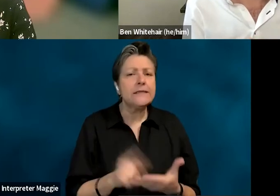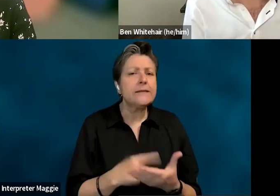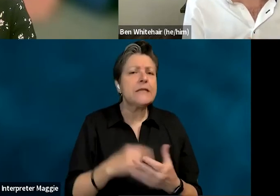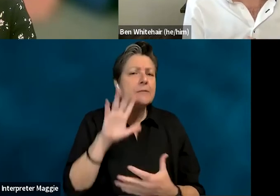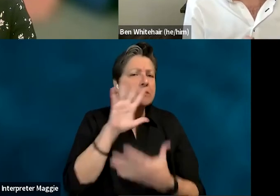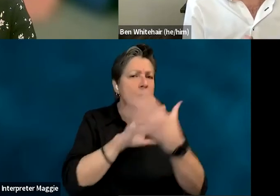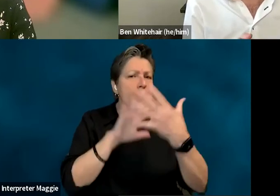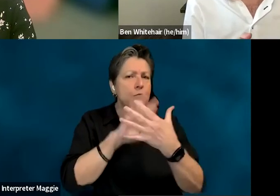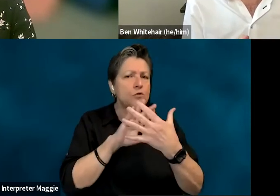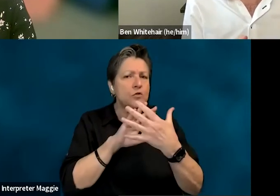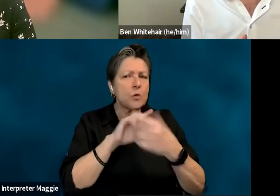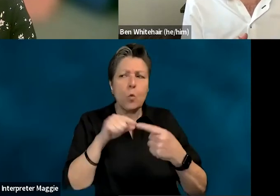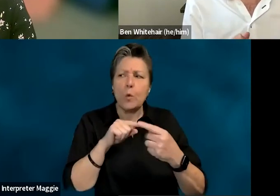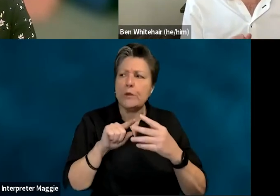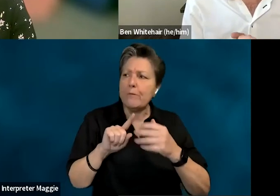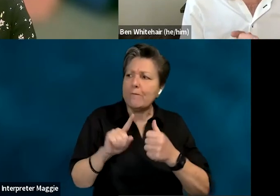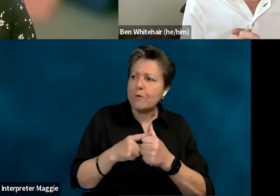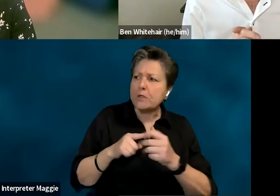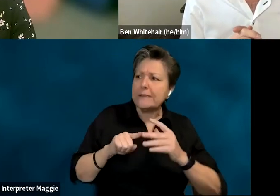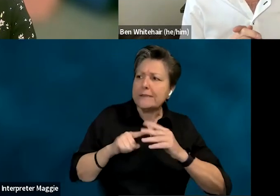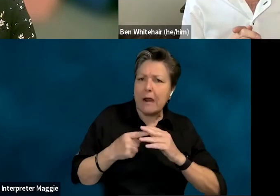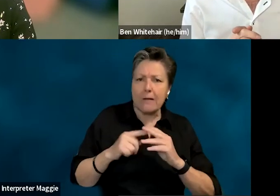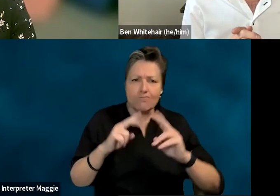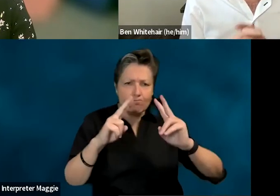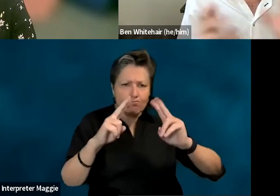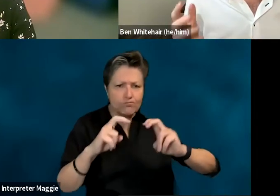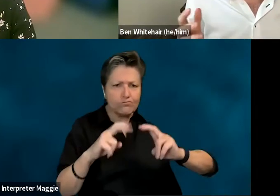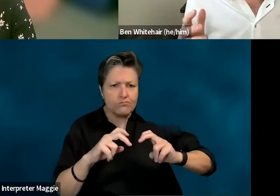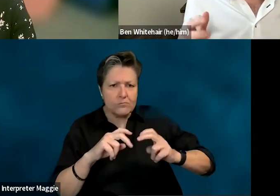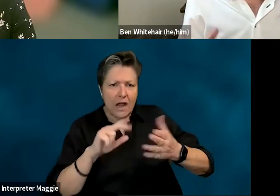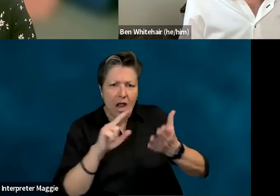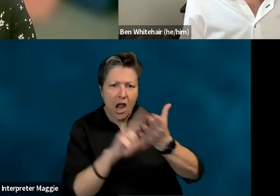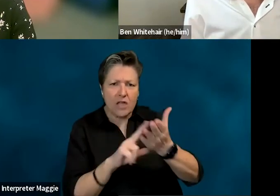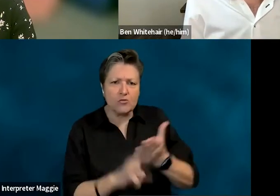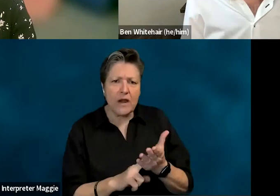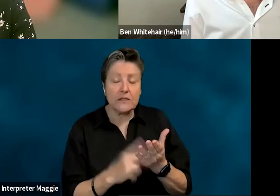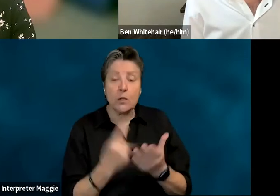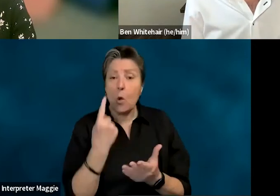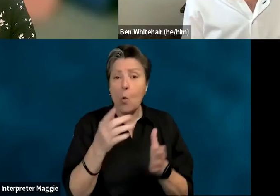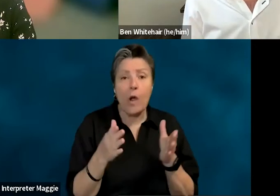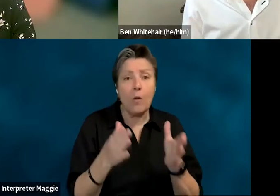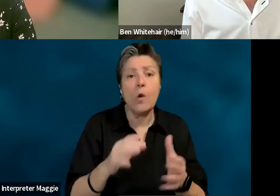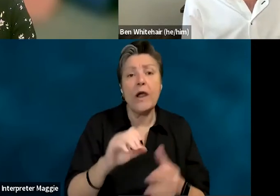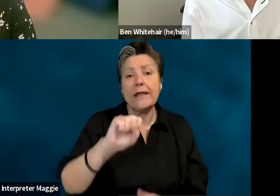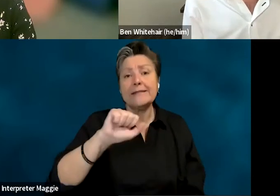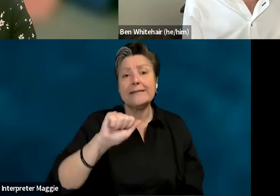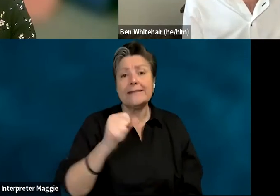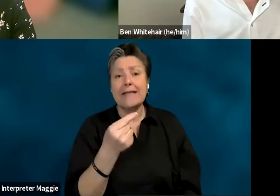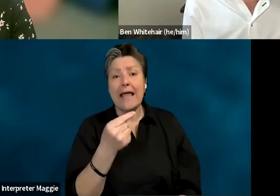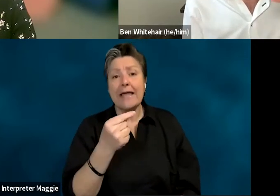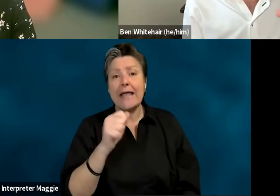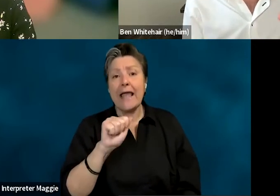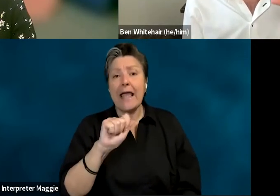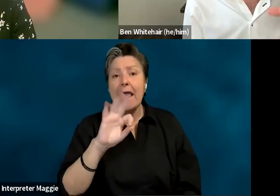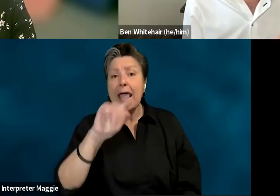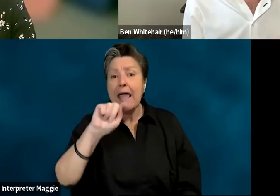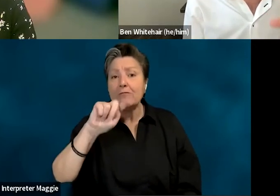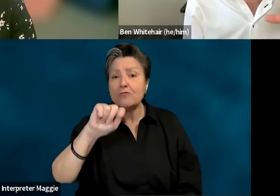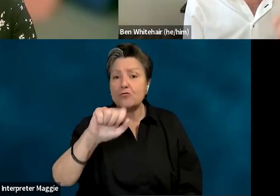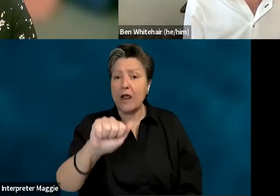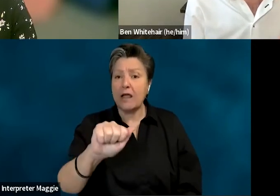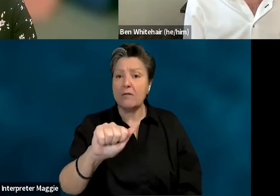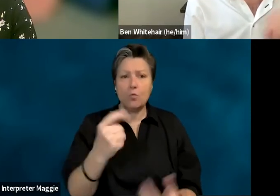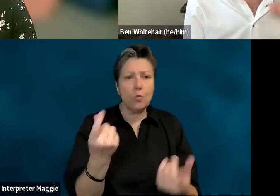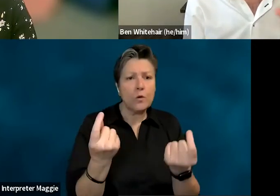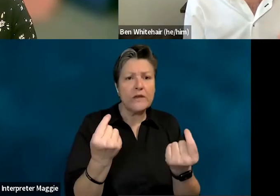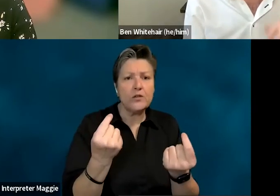when you first start looking at these things is that one of the ways that SAG-AFTRA works is that we build on the things that